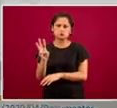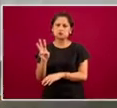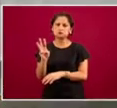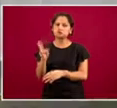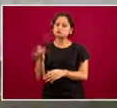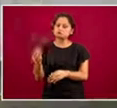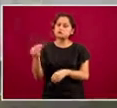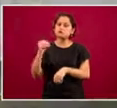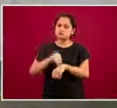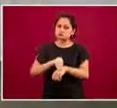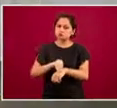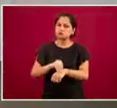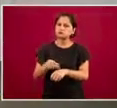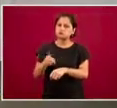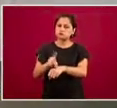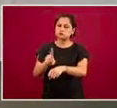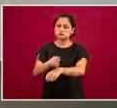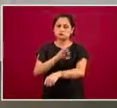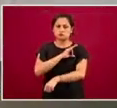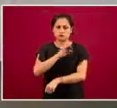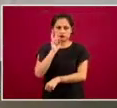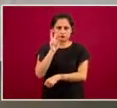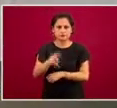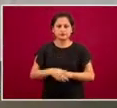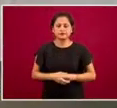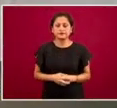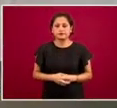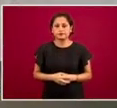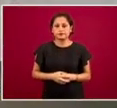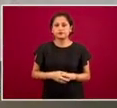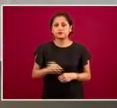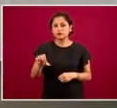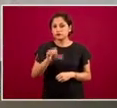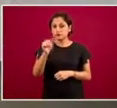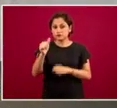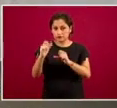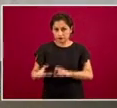And they are constantly being updated on that website as well.